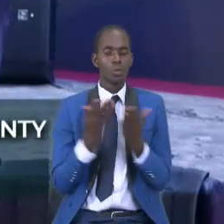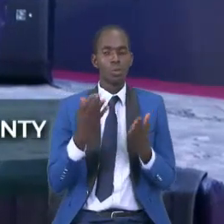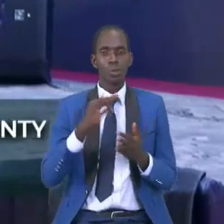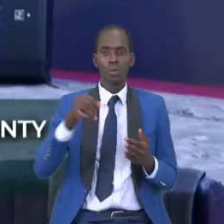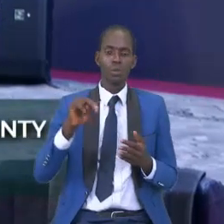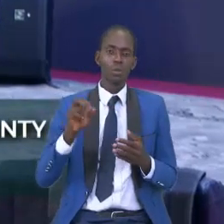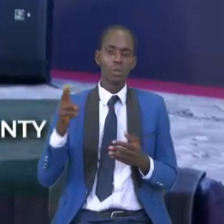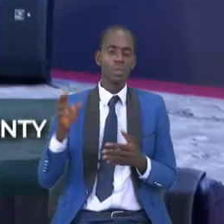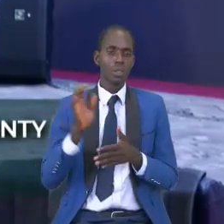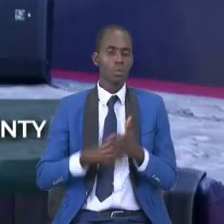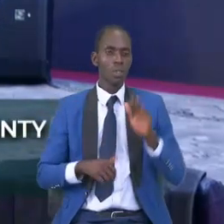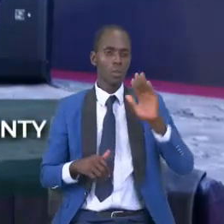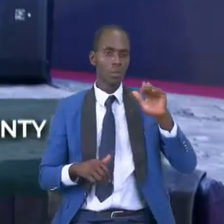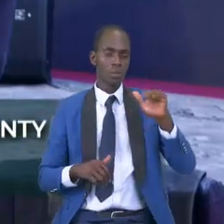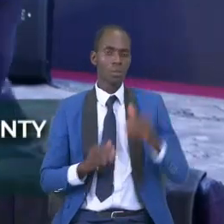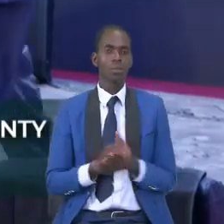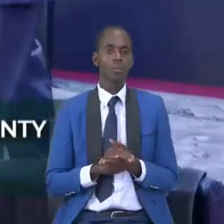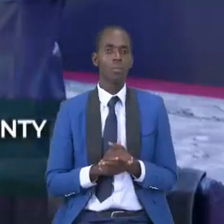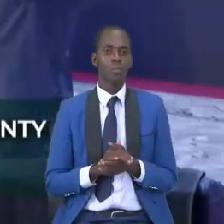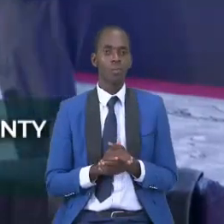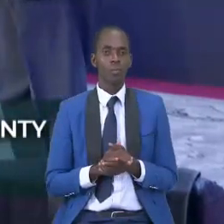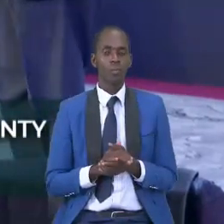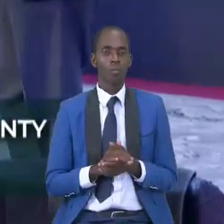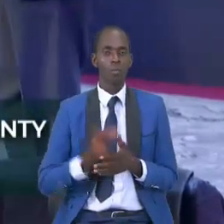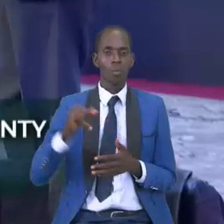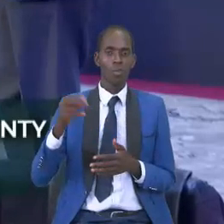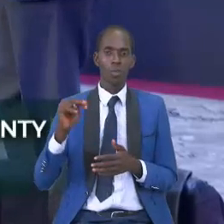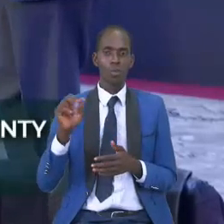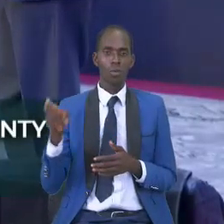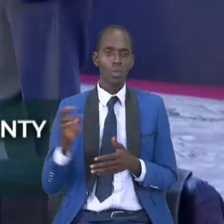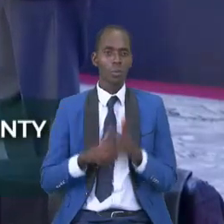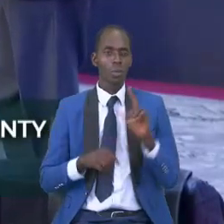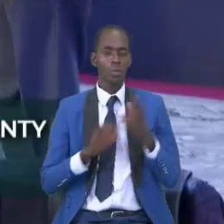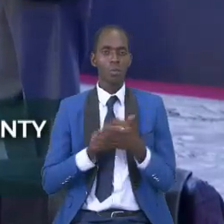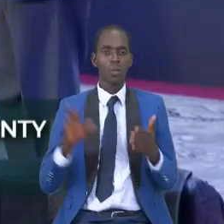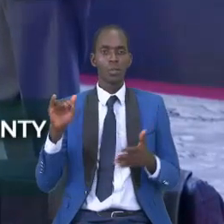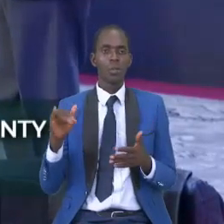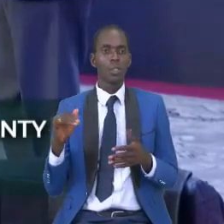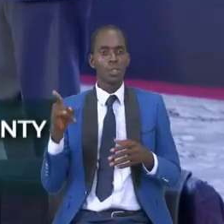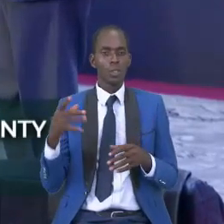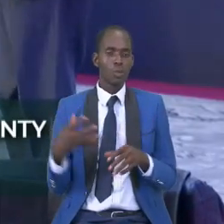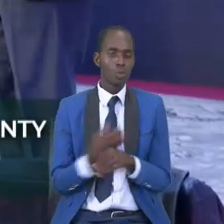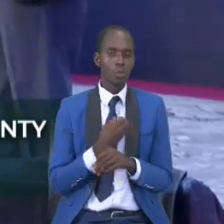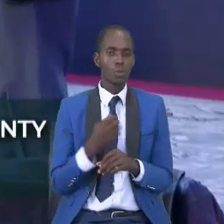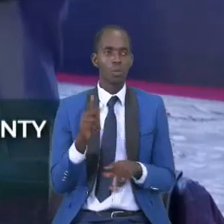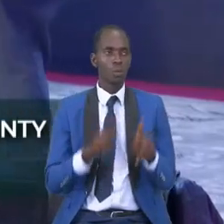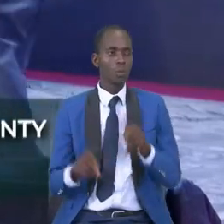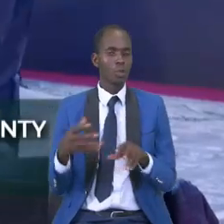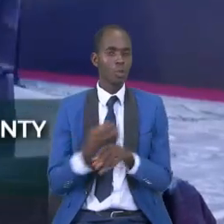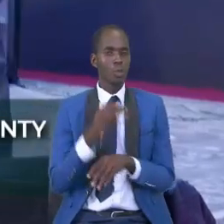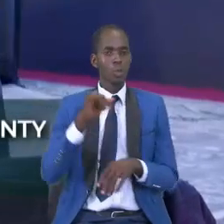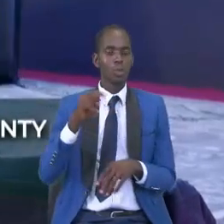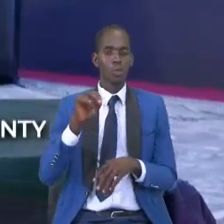took up Jonah and cast him forth into the sea, and the